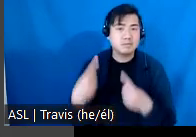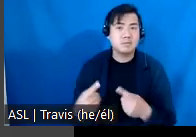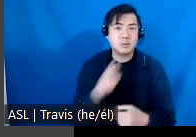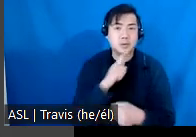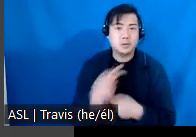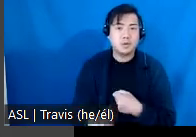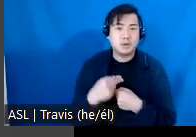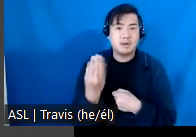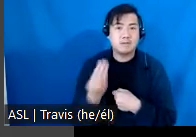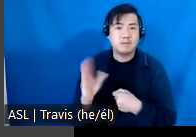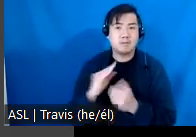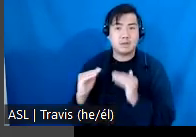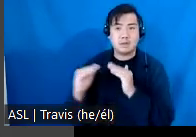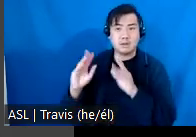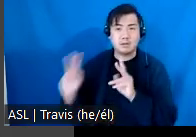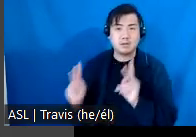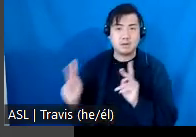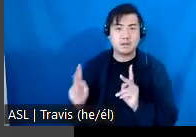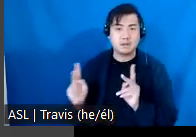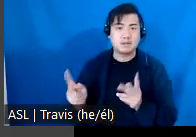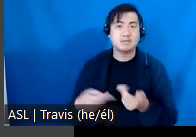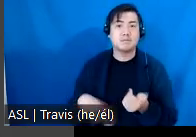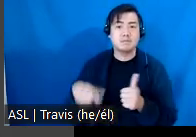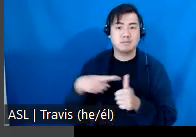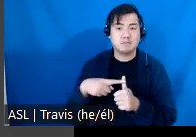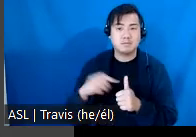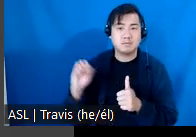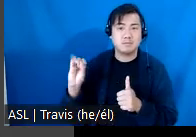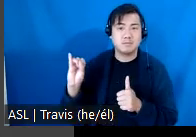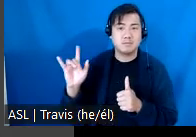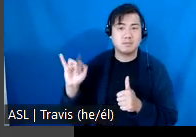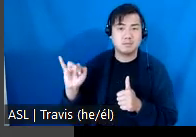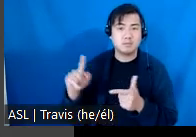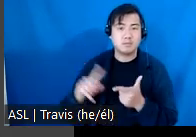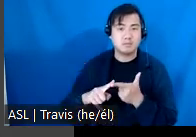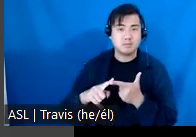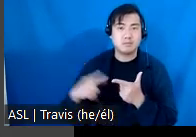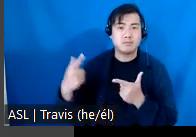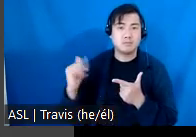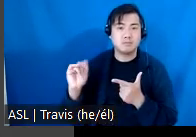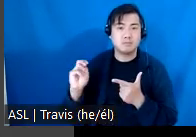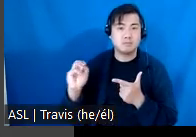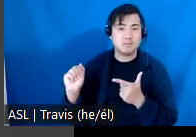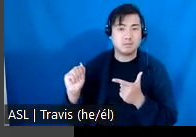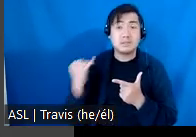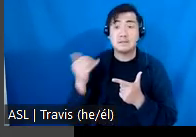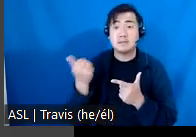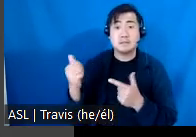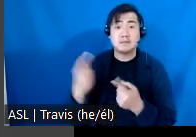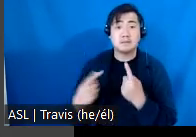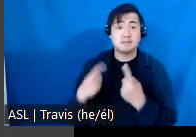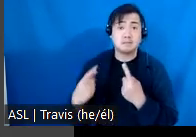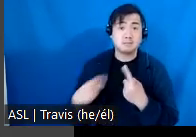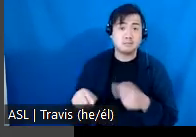with a couple of my colleagues. We have Celie Caleppo and Gina Hernandez. If there are any questions